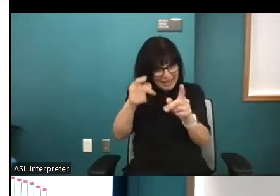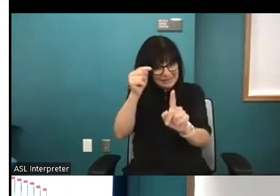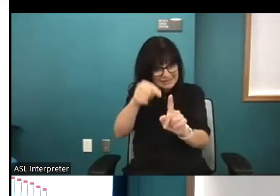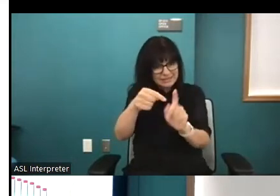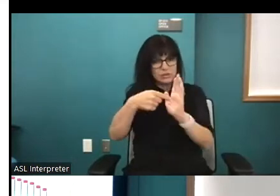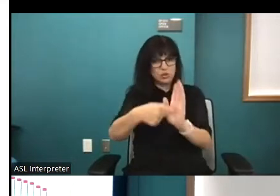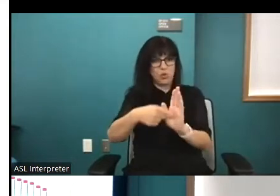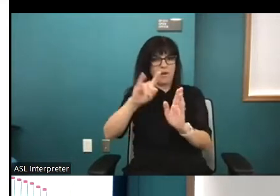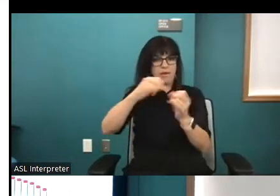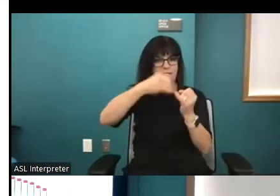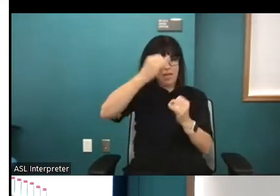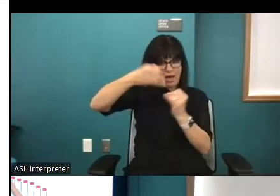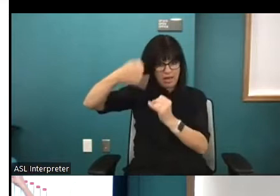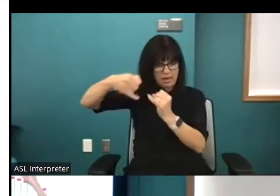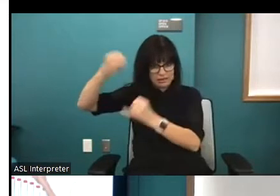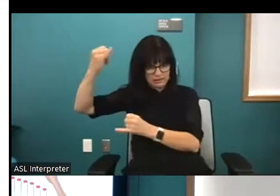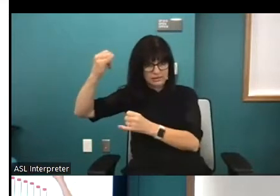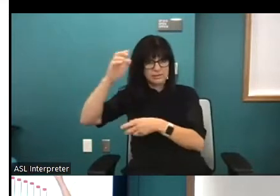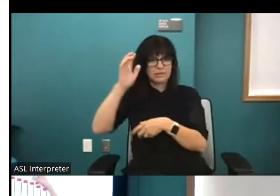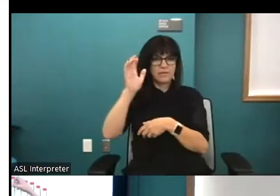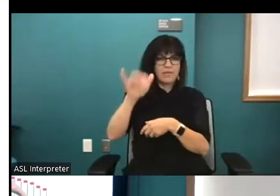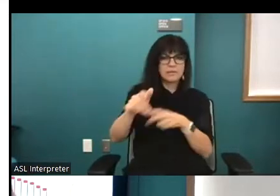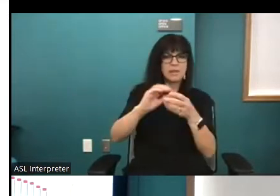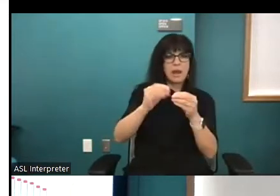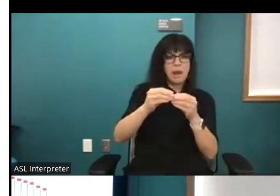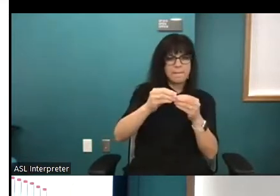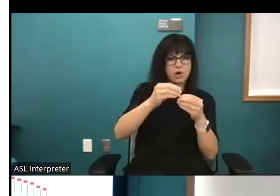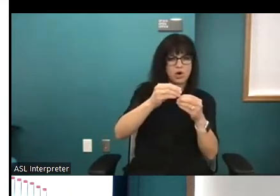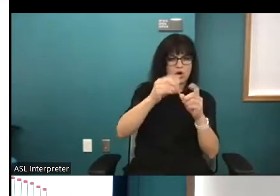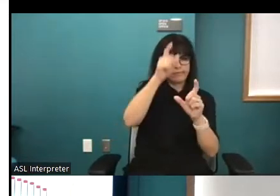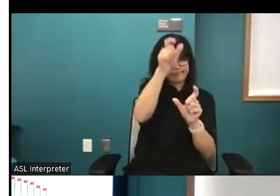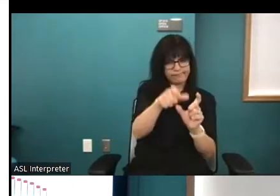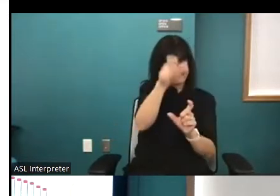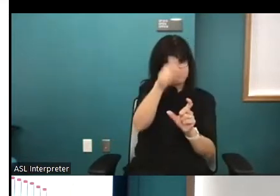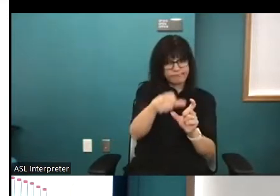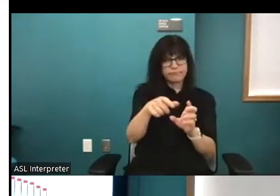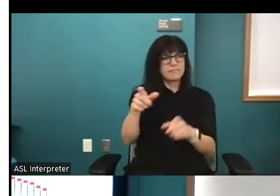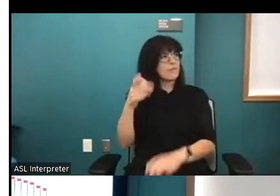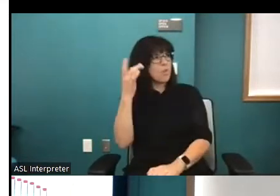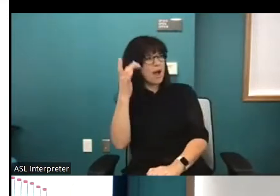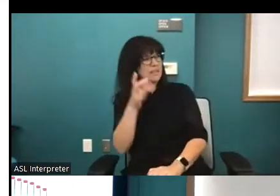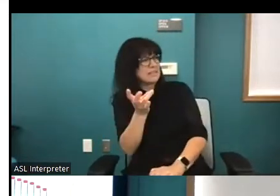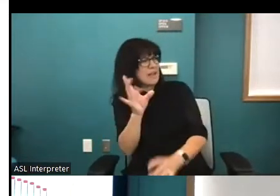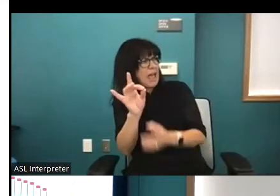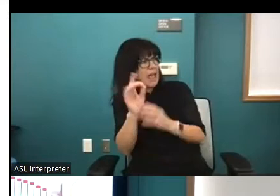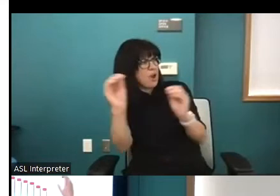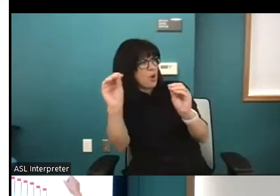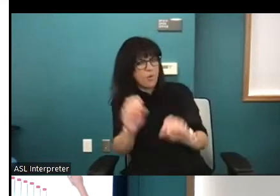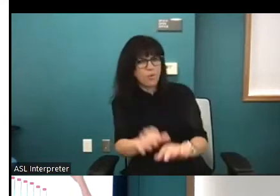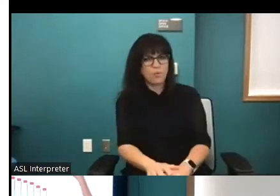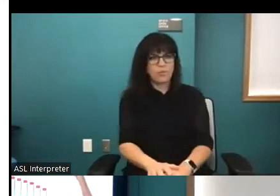by one of these lines. And that's the number of the electrode. Why do 7 and 8 not have any? Ha ha